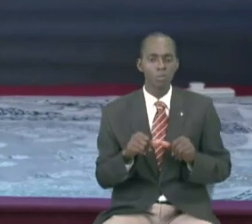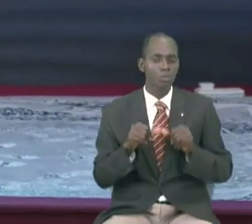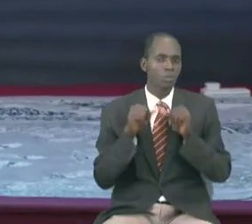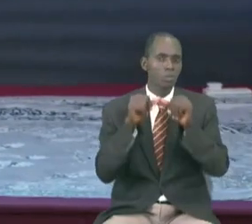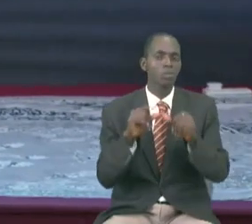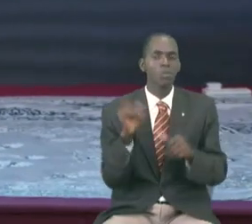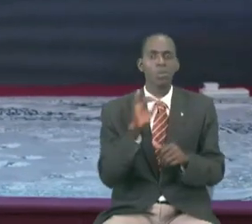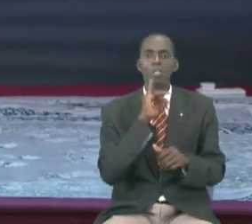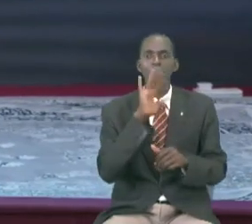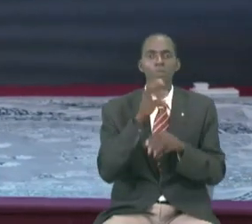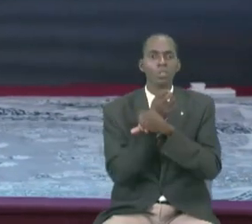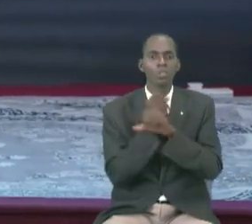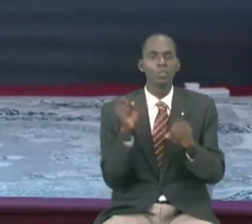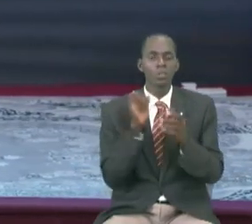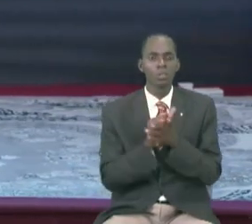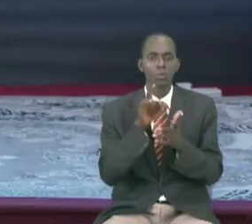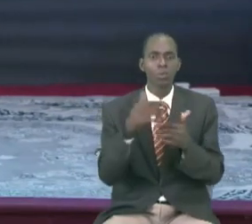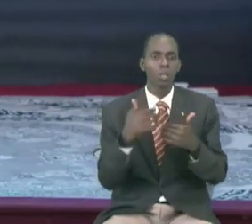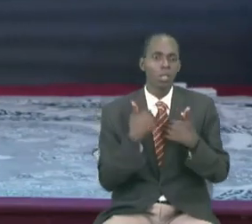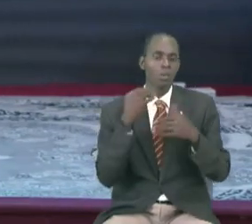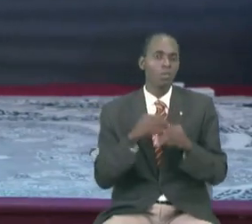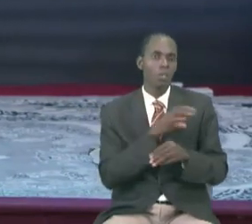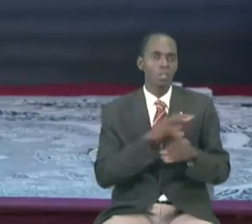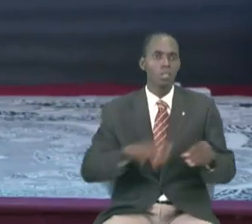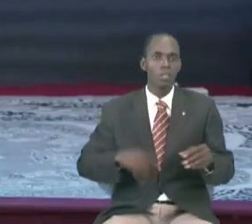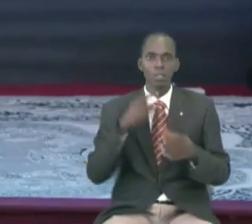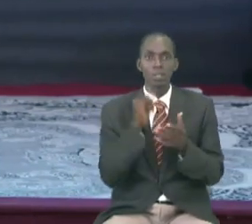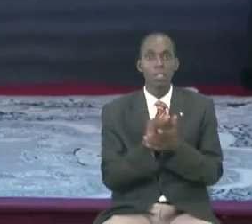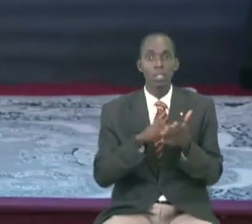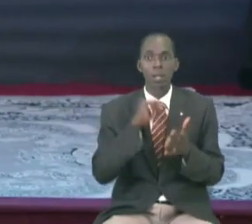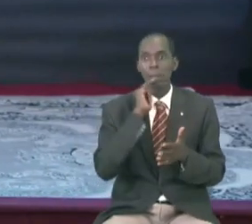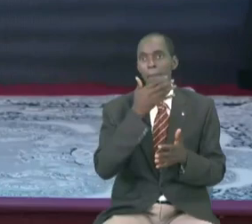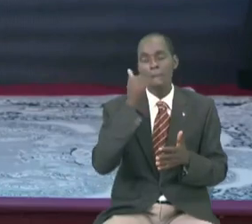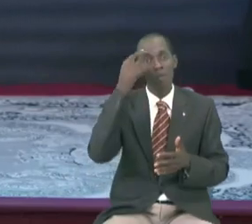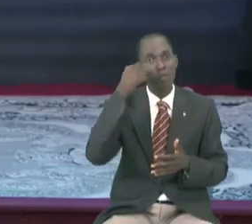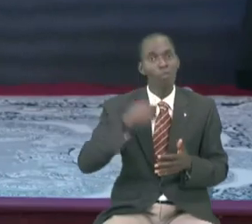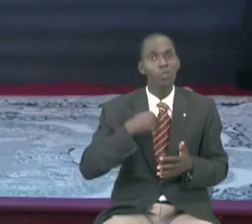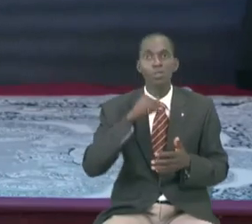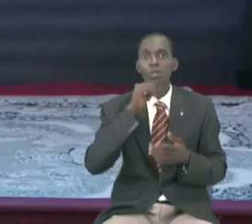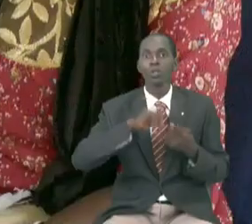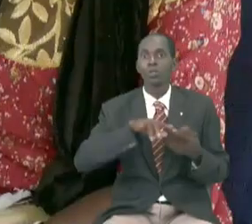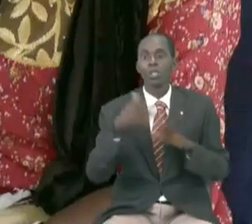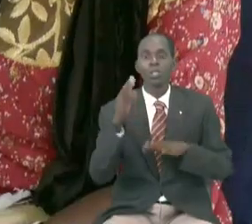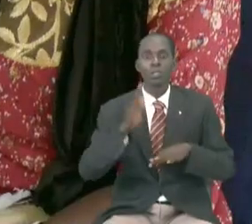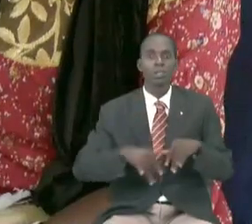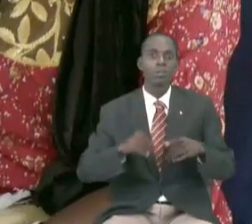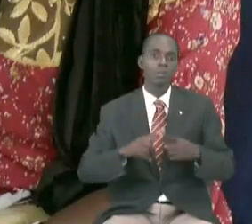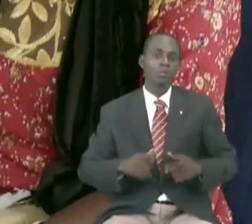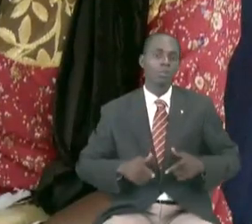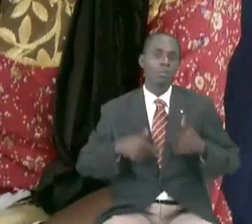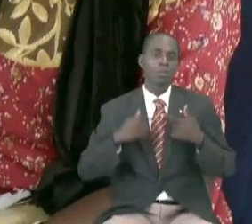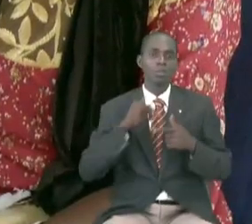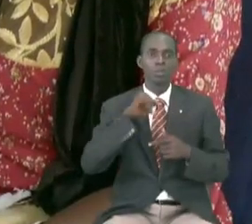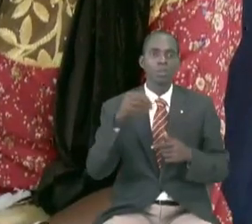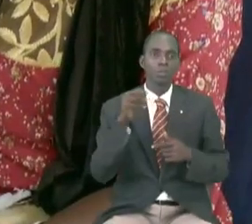to live. Jonah, it's not the best time to die. When you are angry, that's not the best time to die. When you are confused,